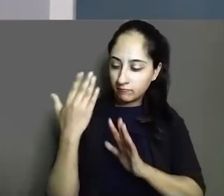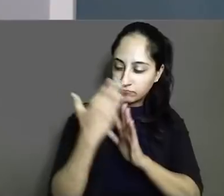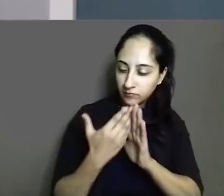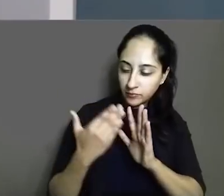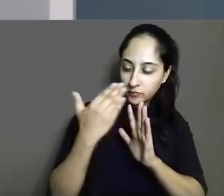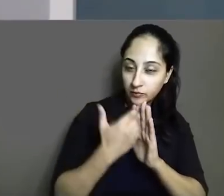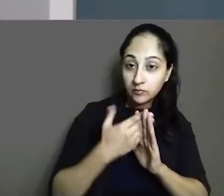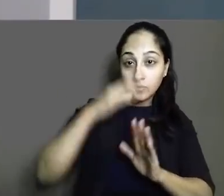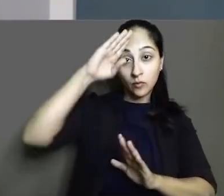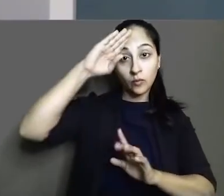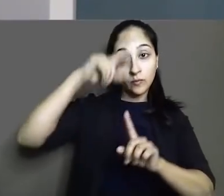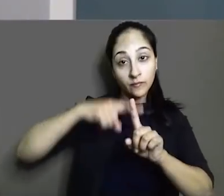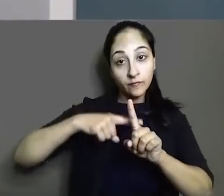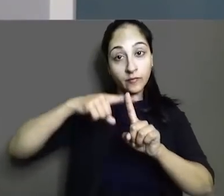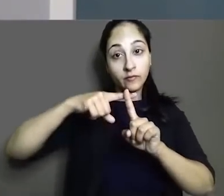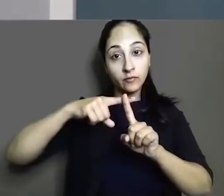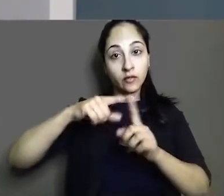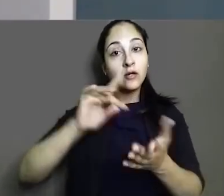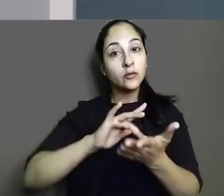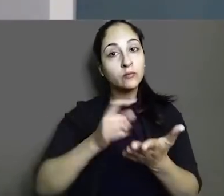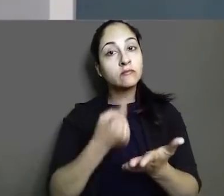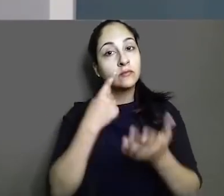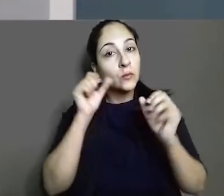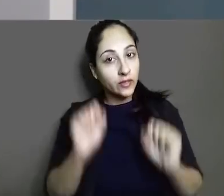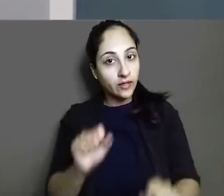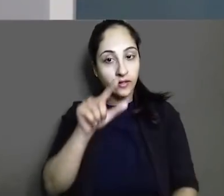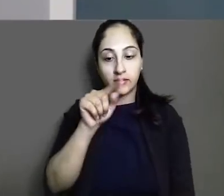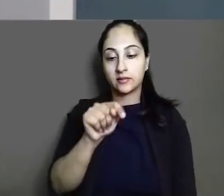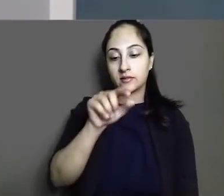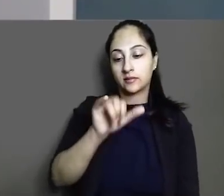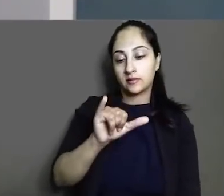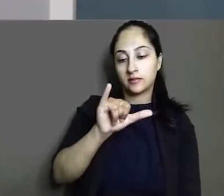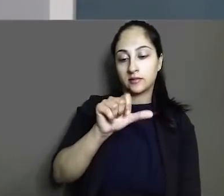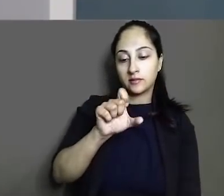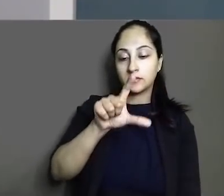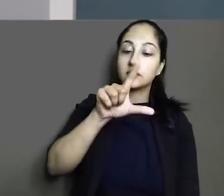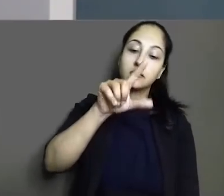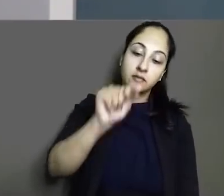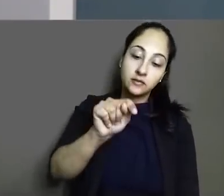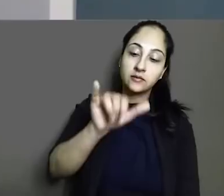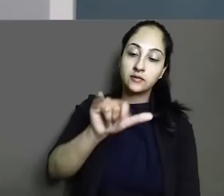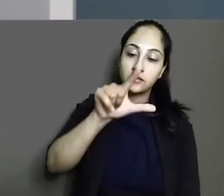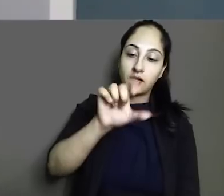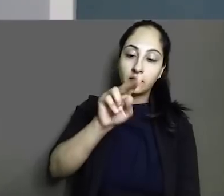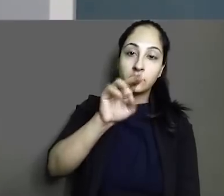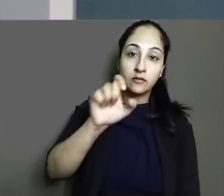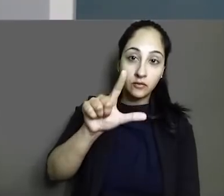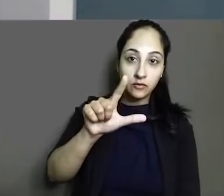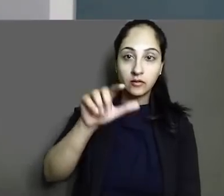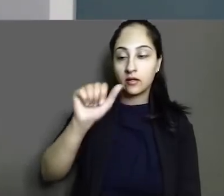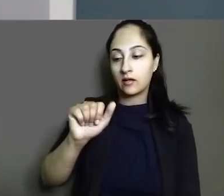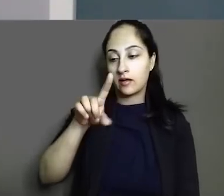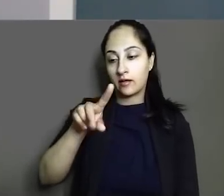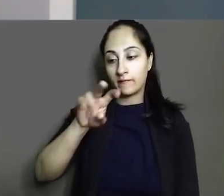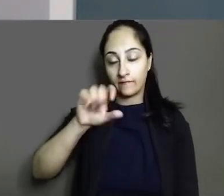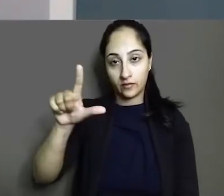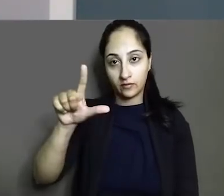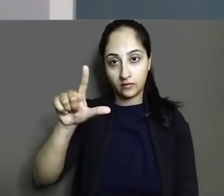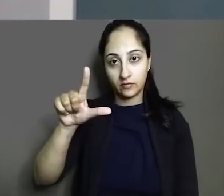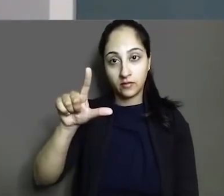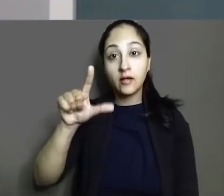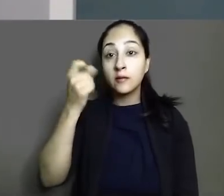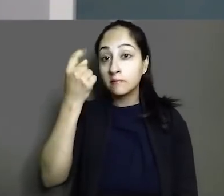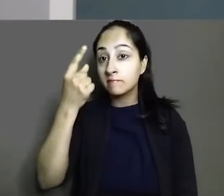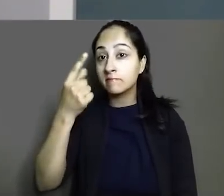vaccine. There was a study out of Duke University that found that children who took pain relievers before getting their childhood vaccines